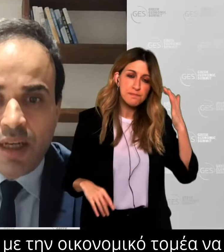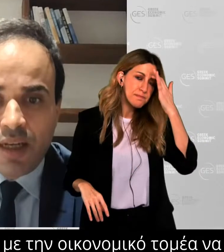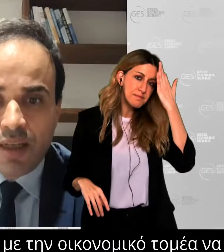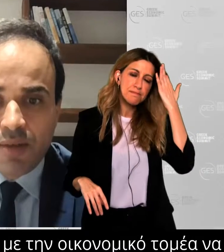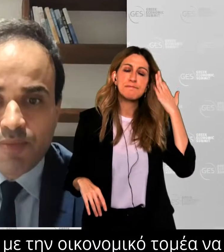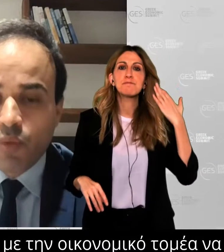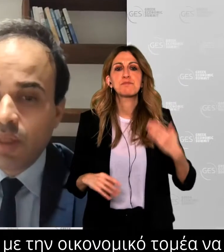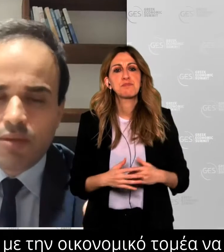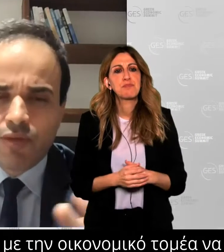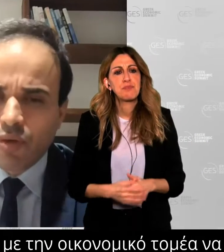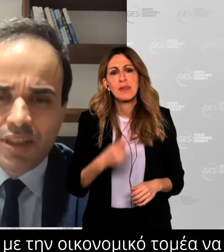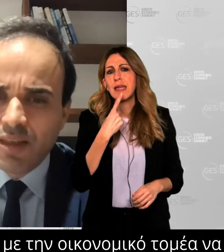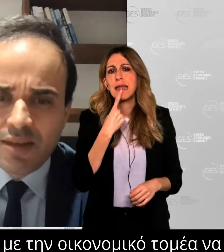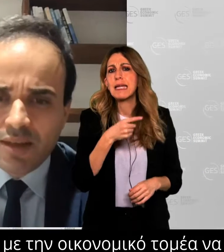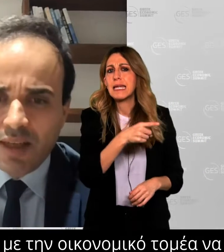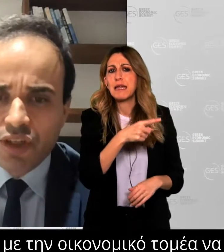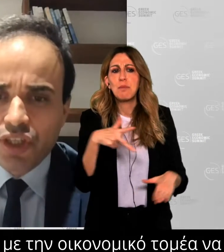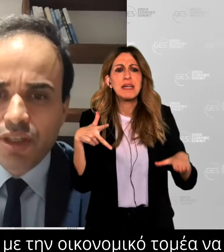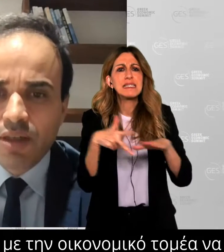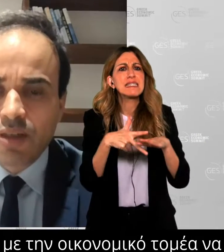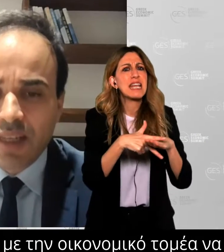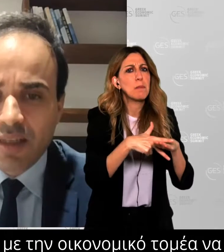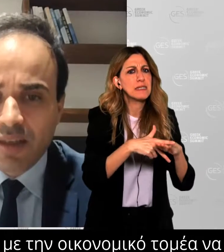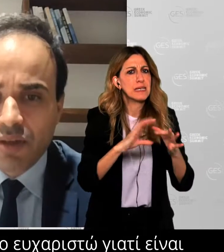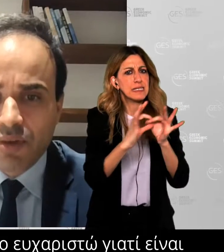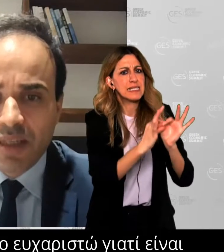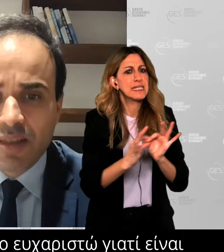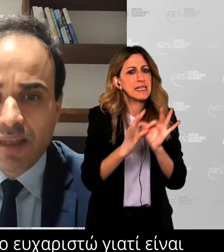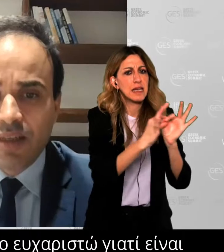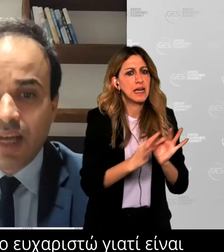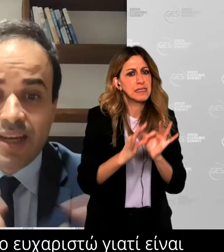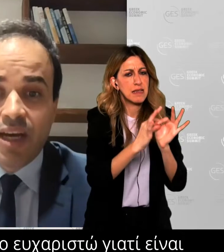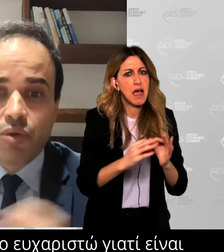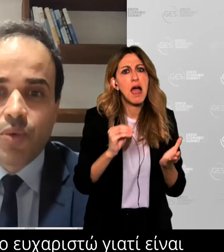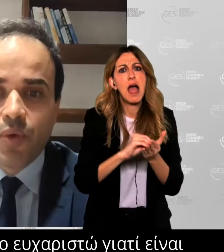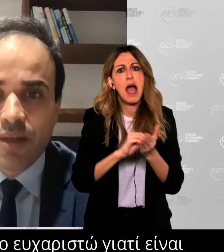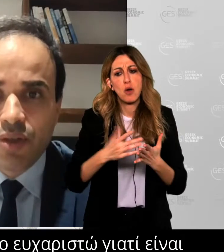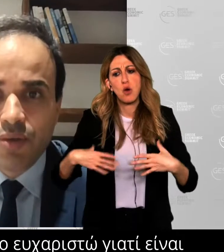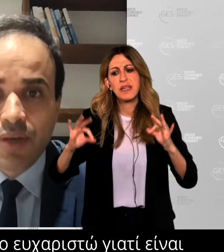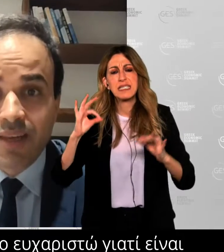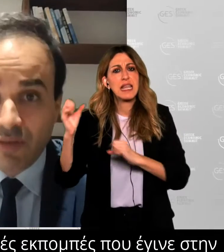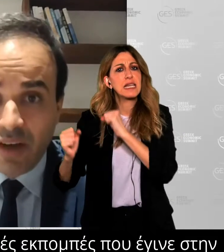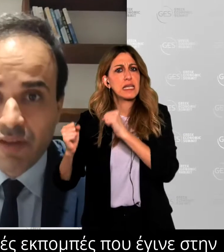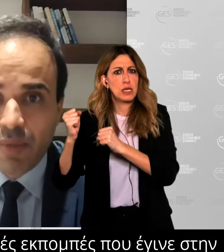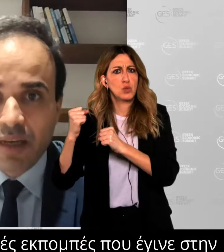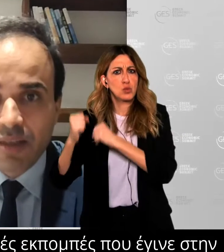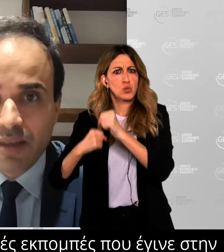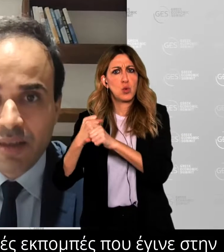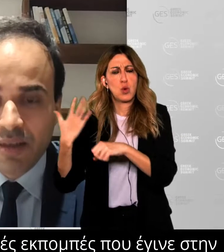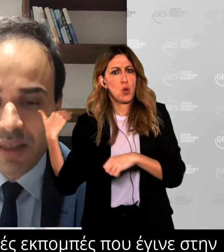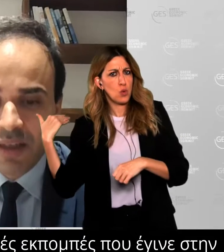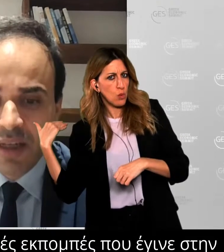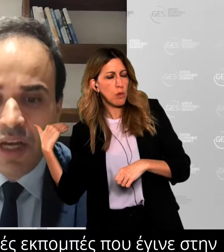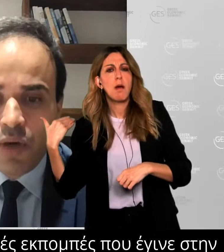year with 40-ish signatories and now growing to 95